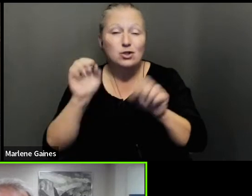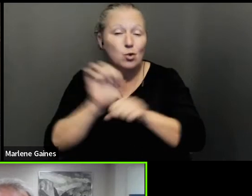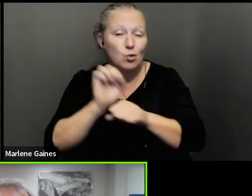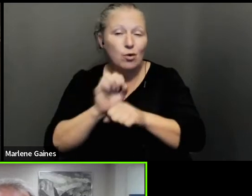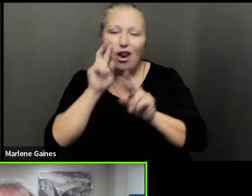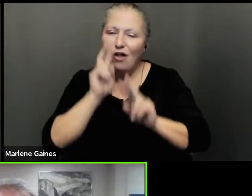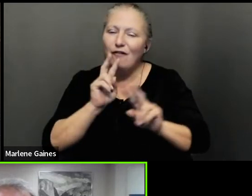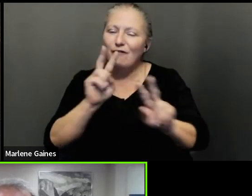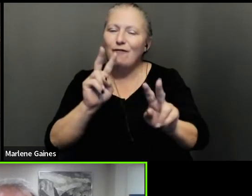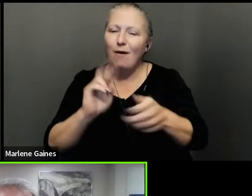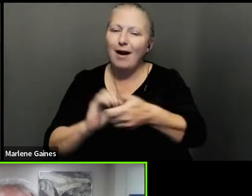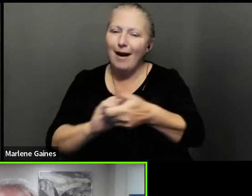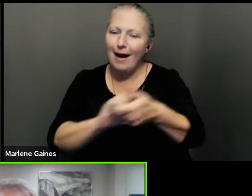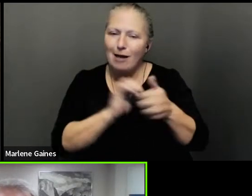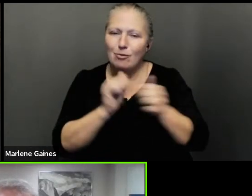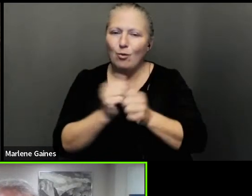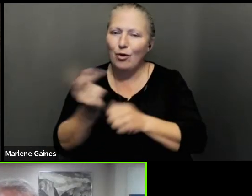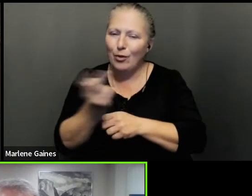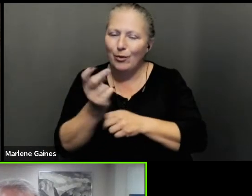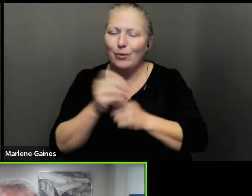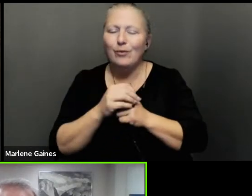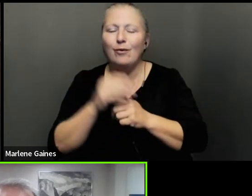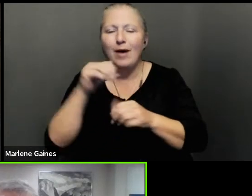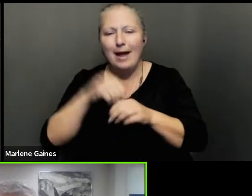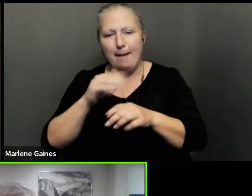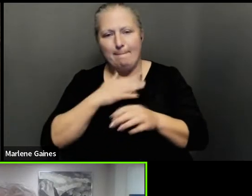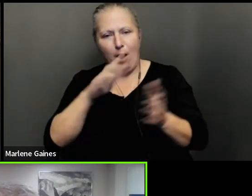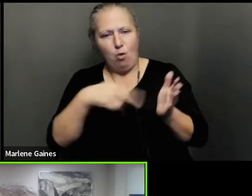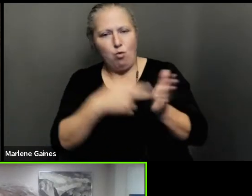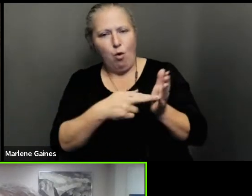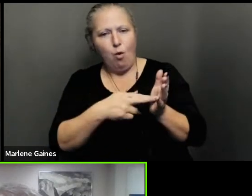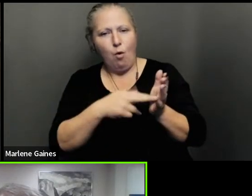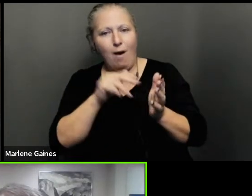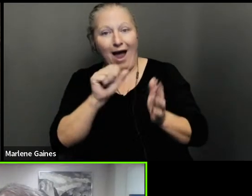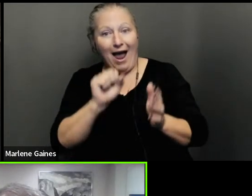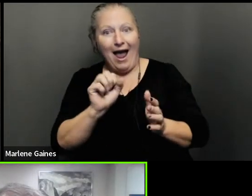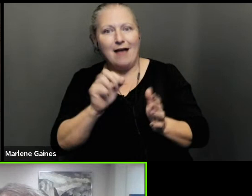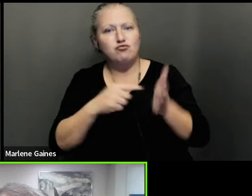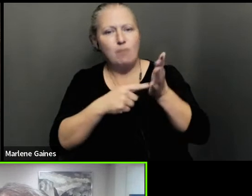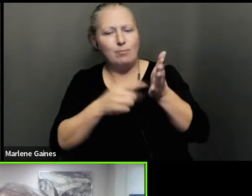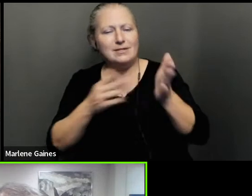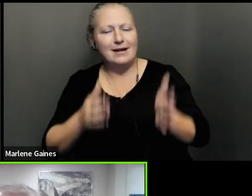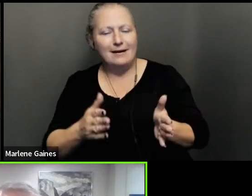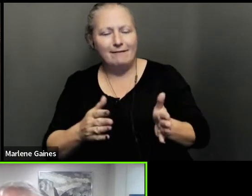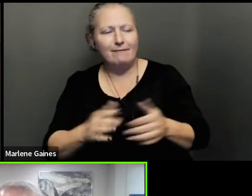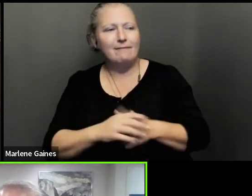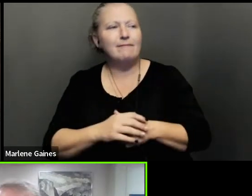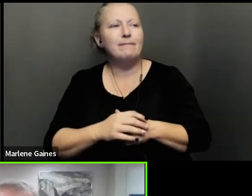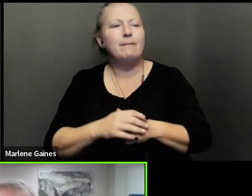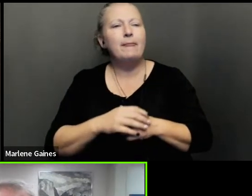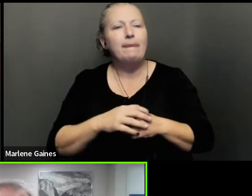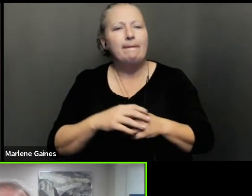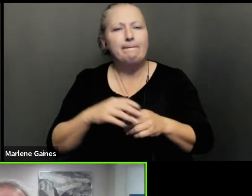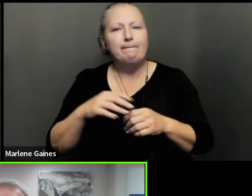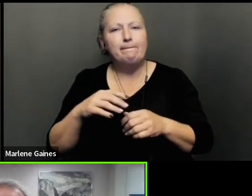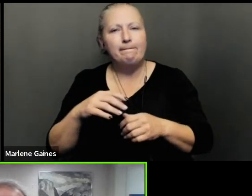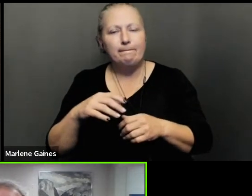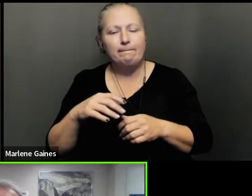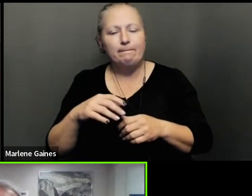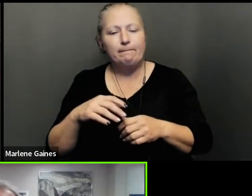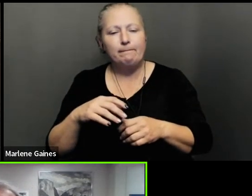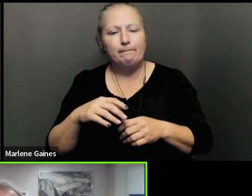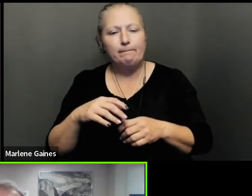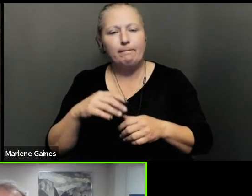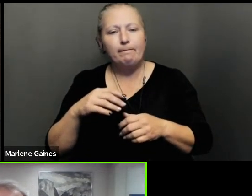forward to collaborating with you in my role as a representative. The next item, the item on